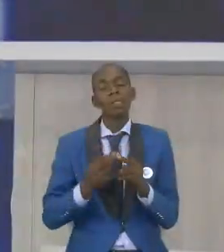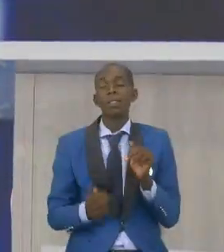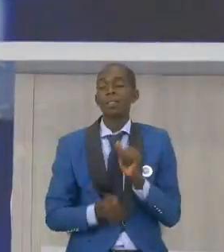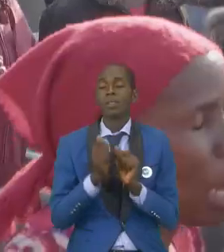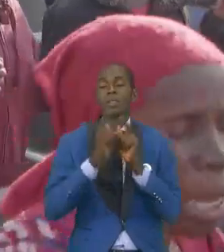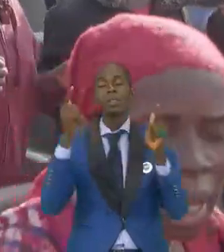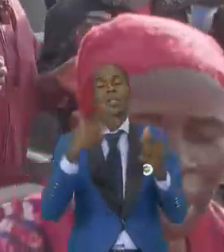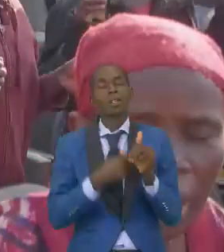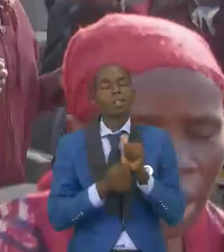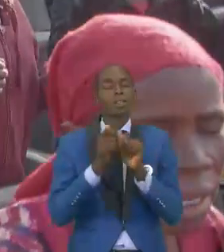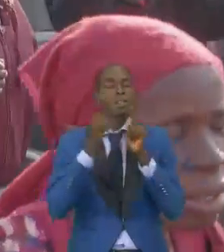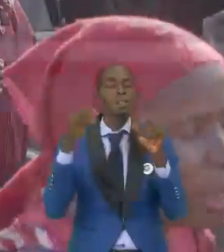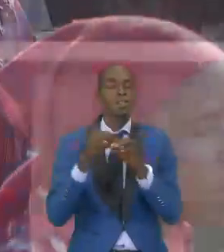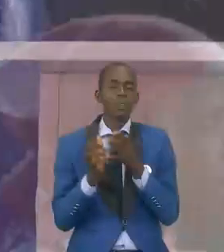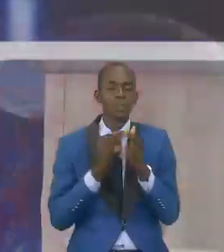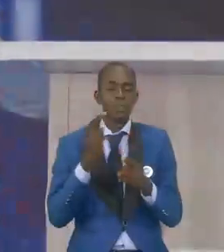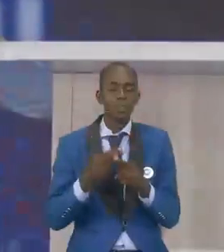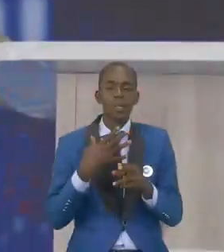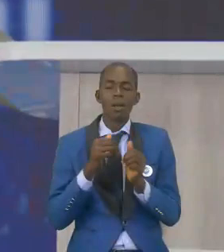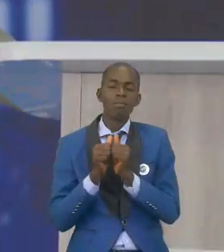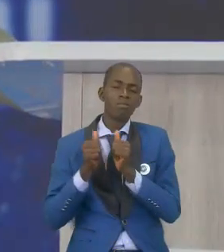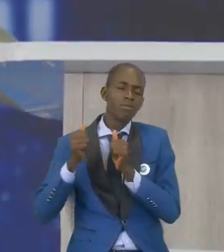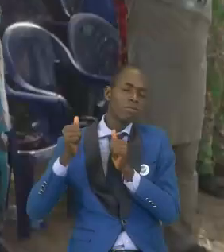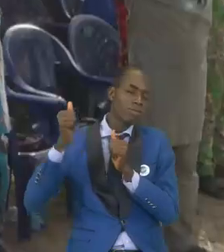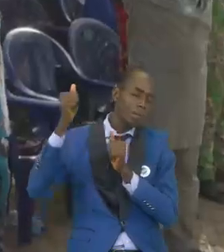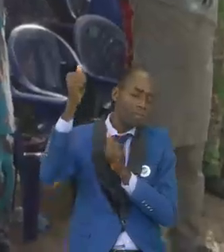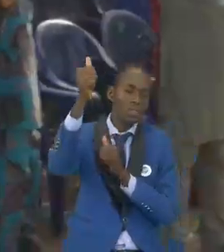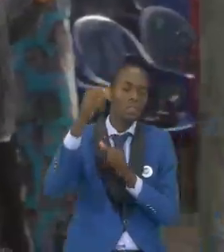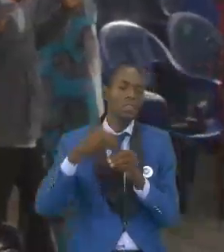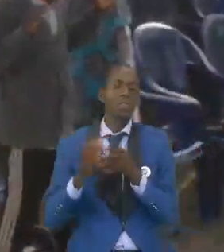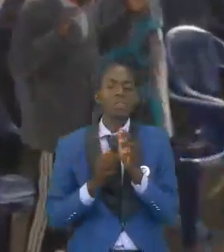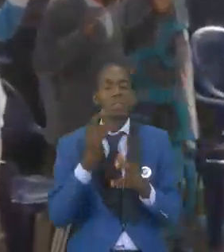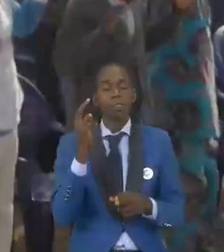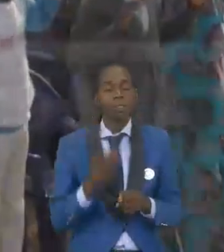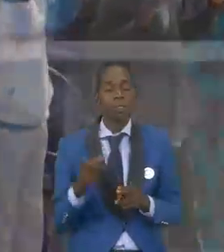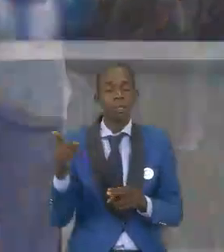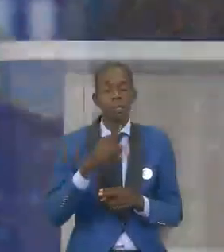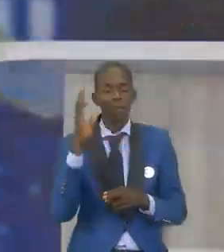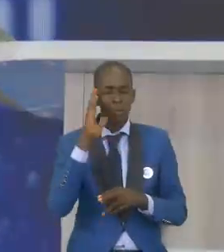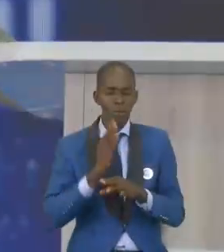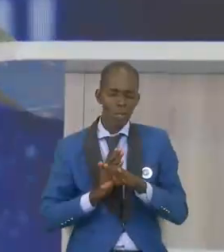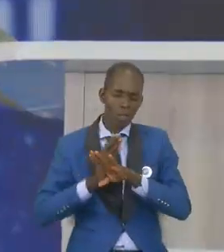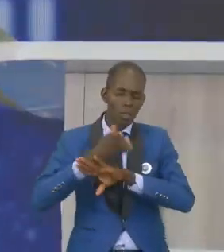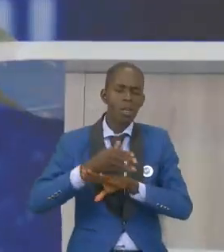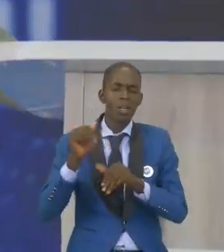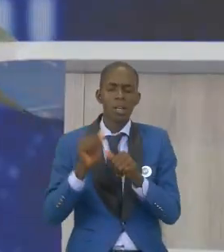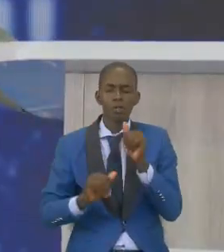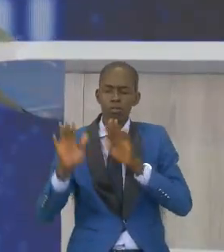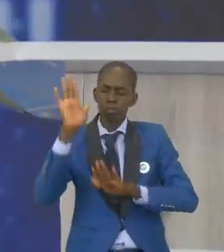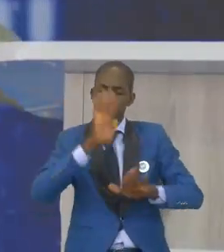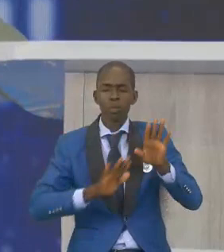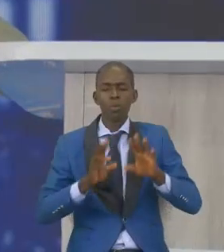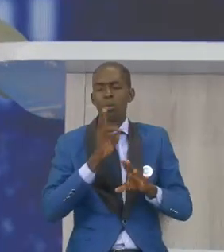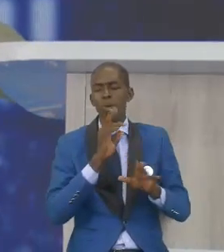greater. Farther and farther. You'll cross every ocean.